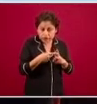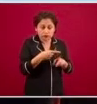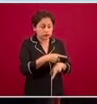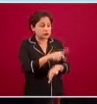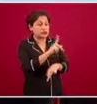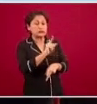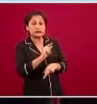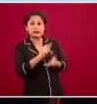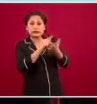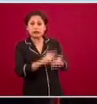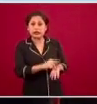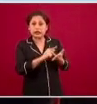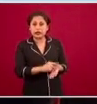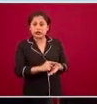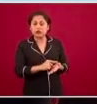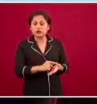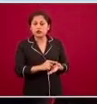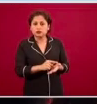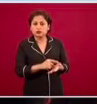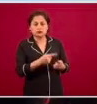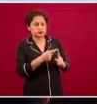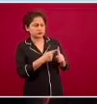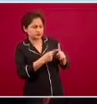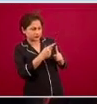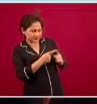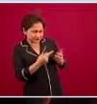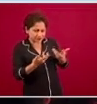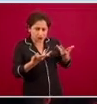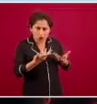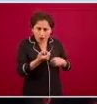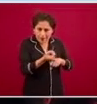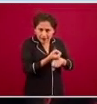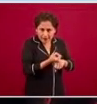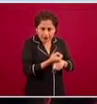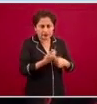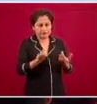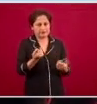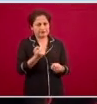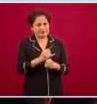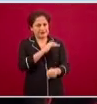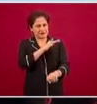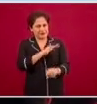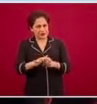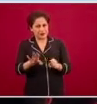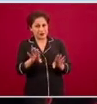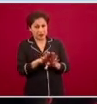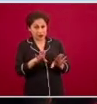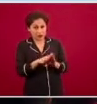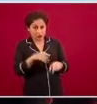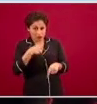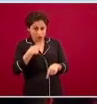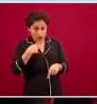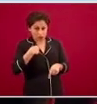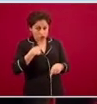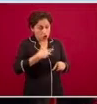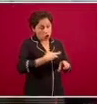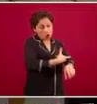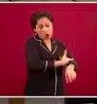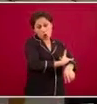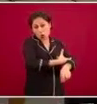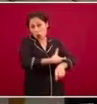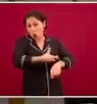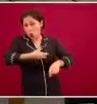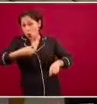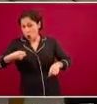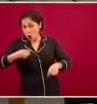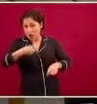that are present in an individual. You don't need to do that, and also it would be impossible because you cannot drain someone